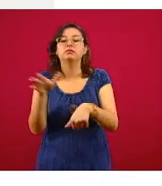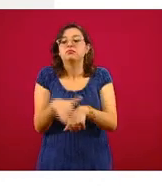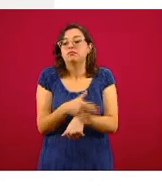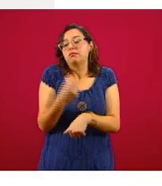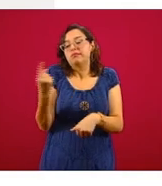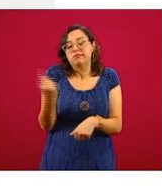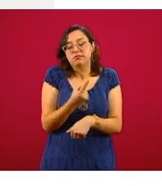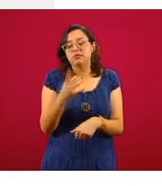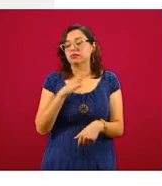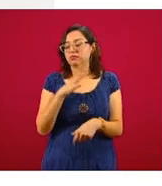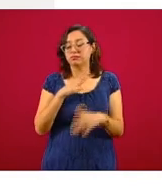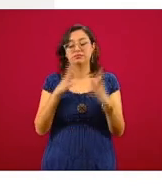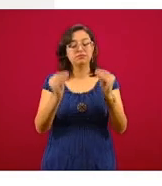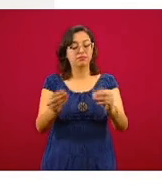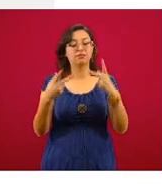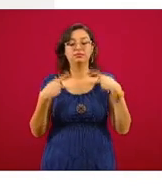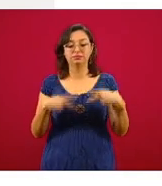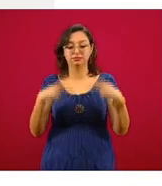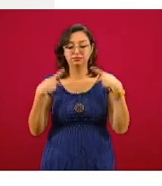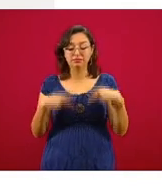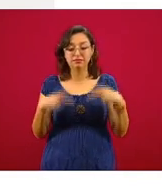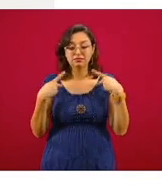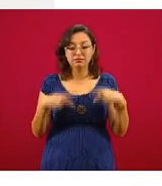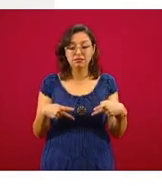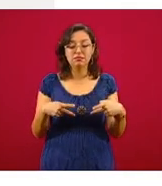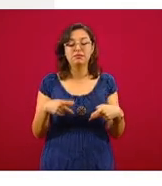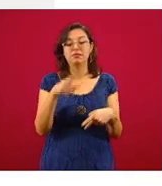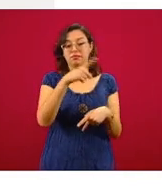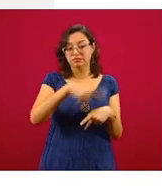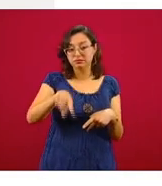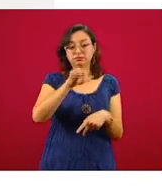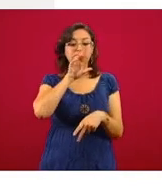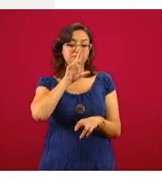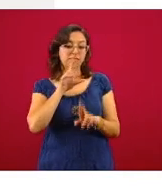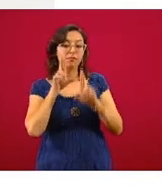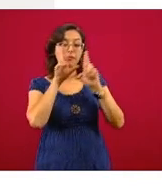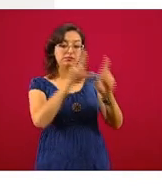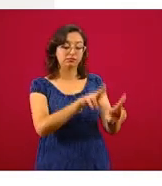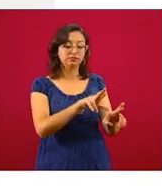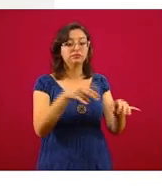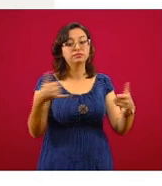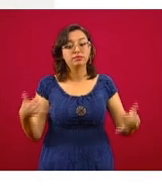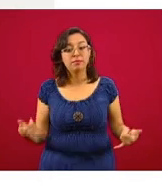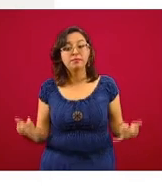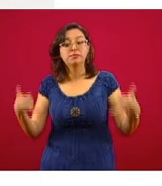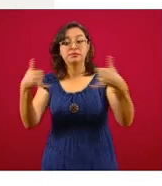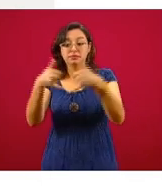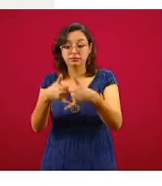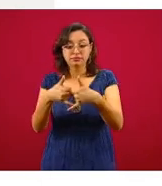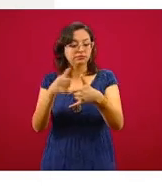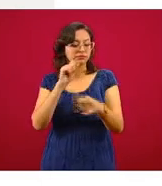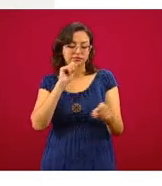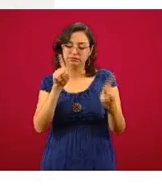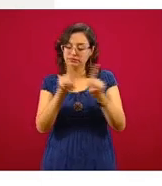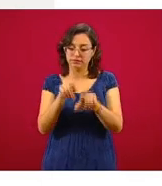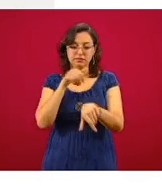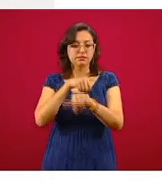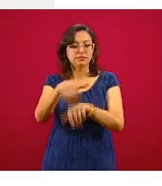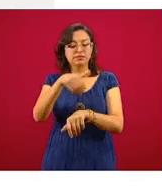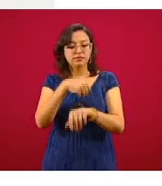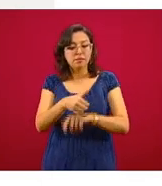and takes the next step. Because there are thousands of people who are making an effort to give you an answer. Call these